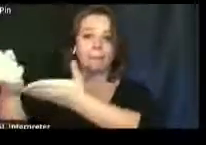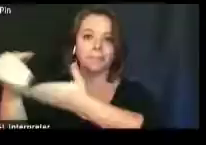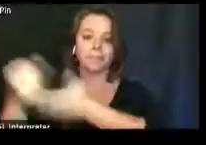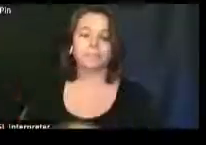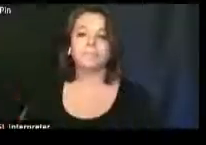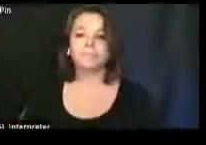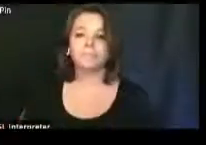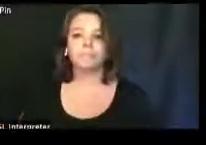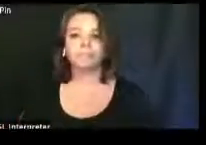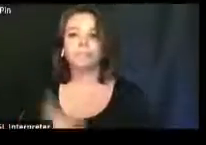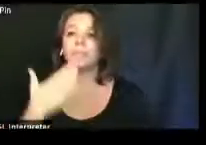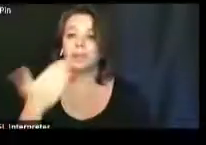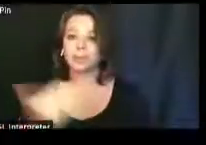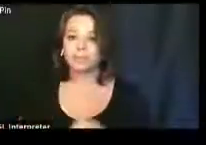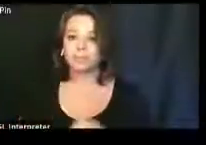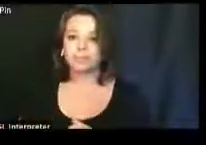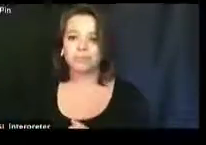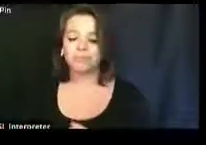Thank you.